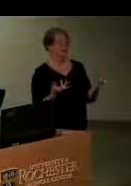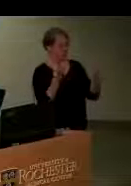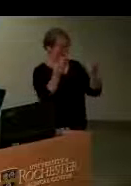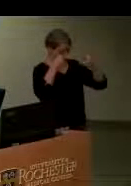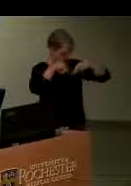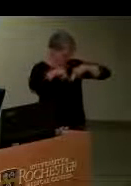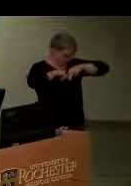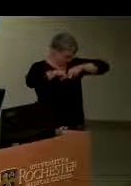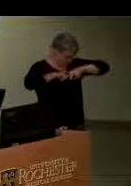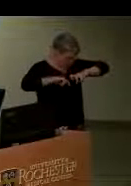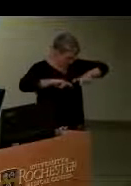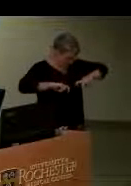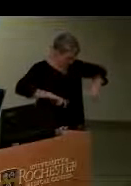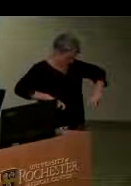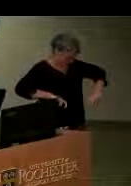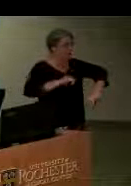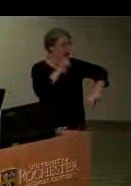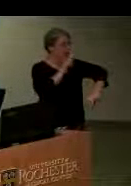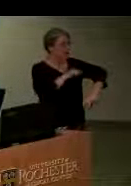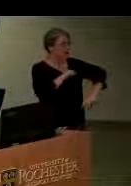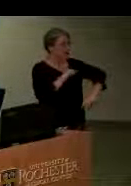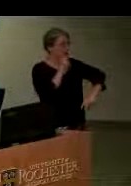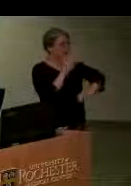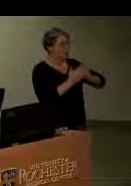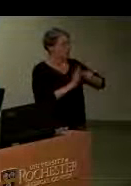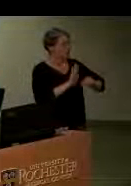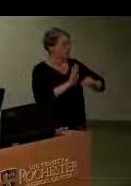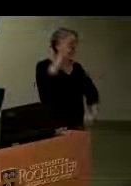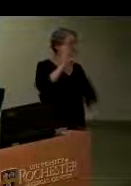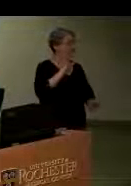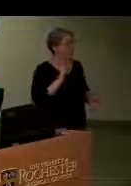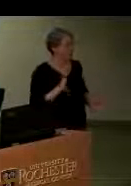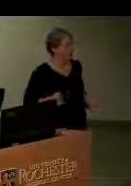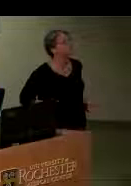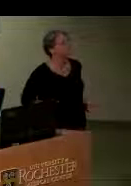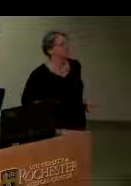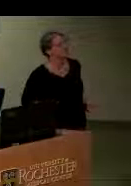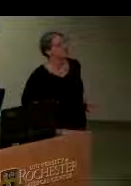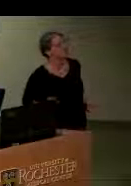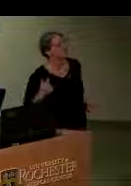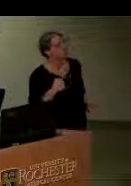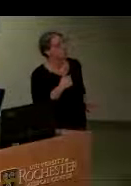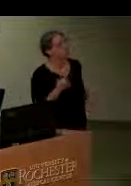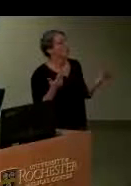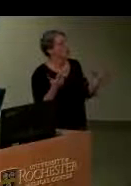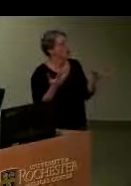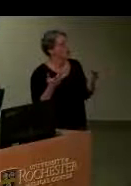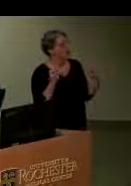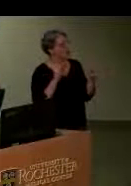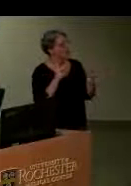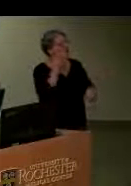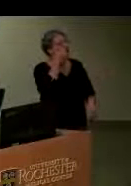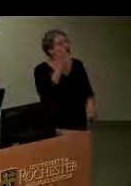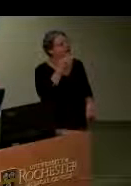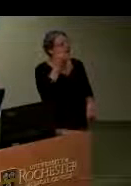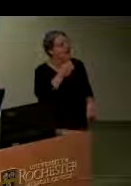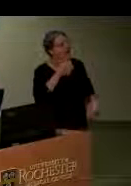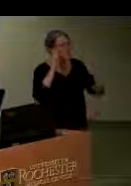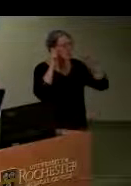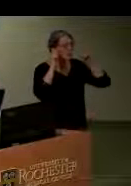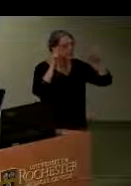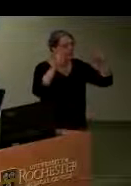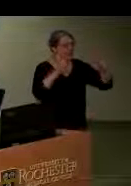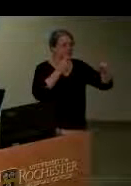And if you don't qualify, don't raise your hand ever. We only want people who every day wake up